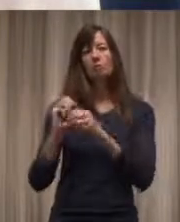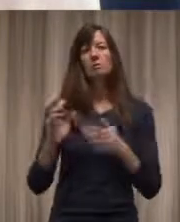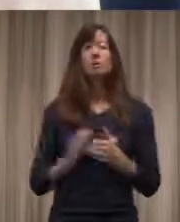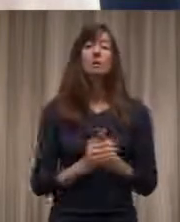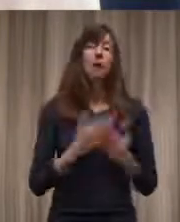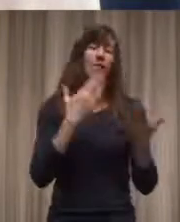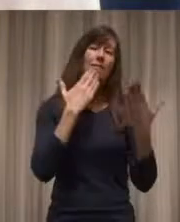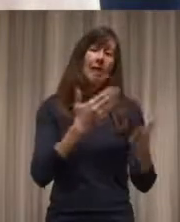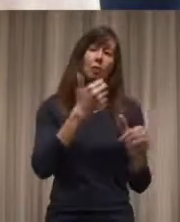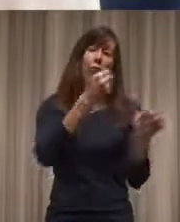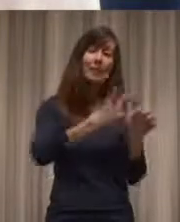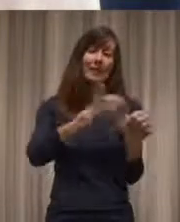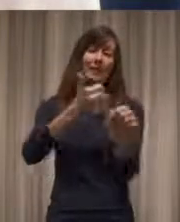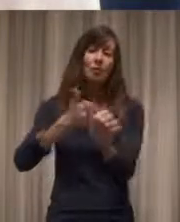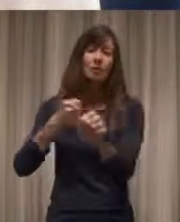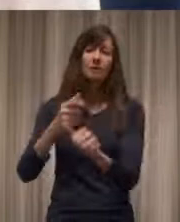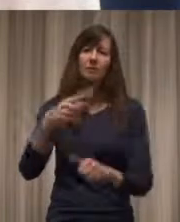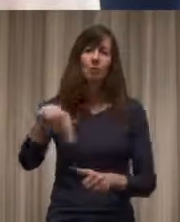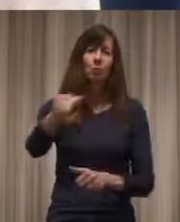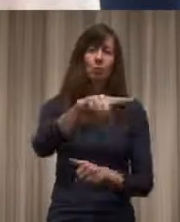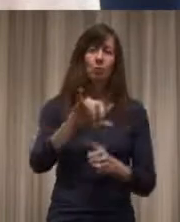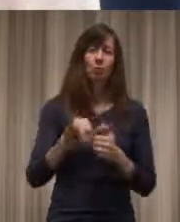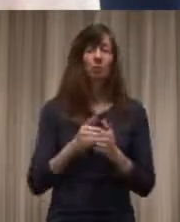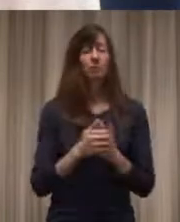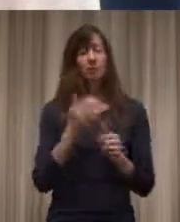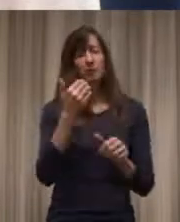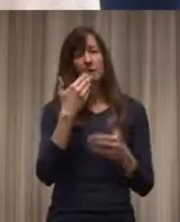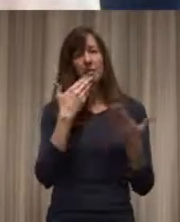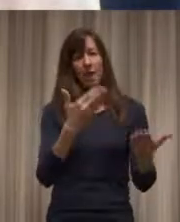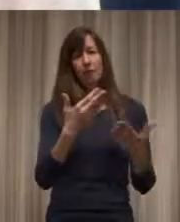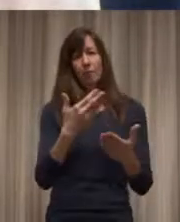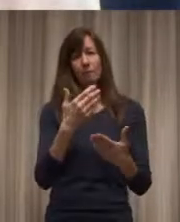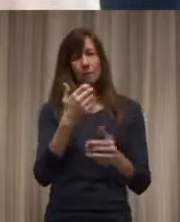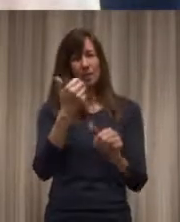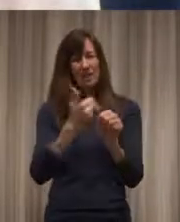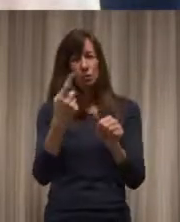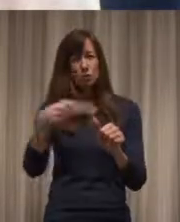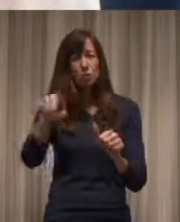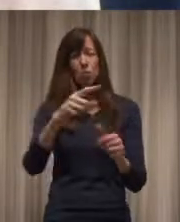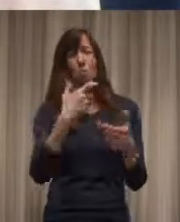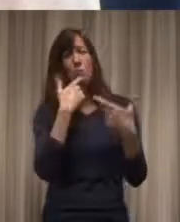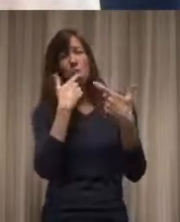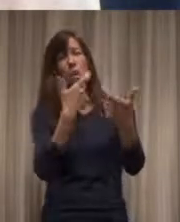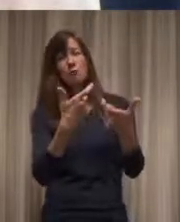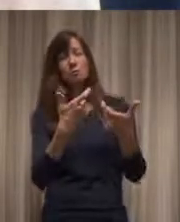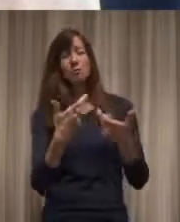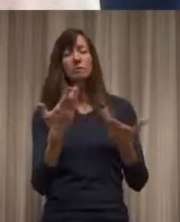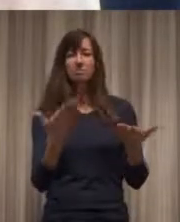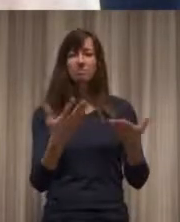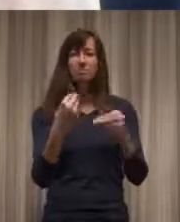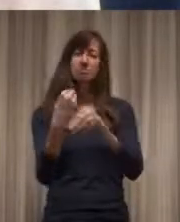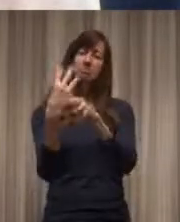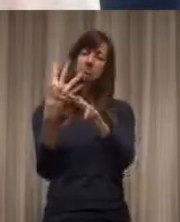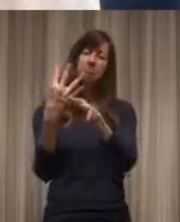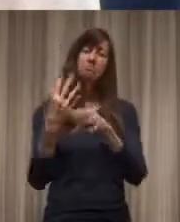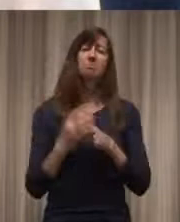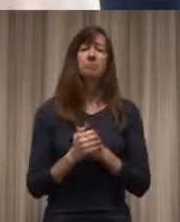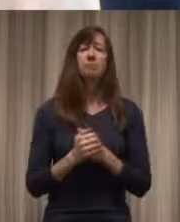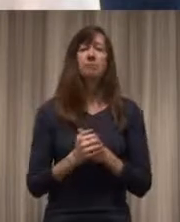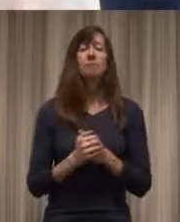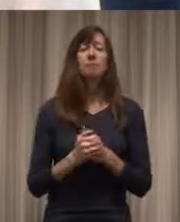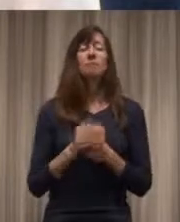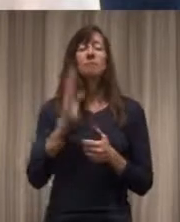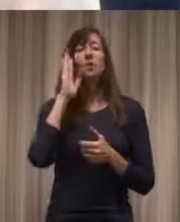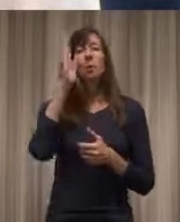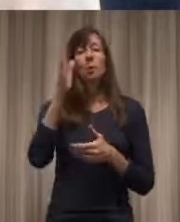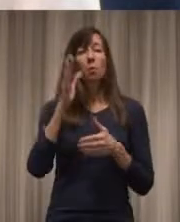And thank you to all of you for tuning in. Our next update will be on Thursday. We did shift the